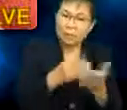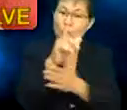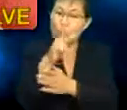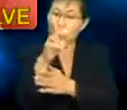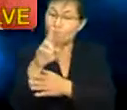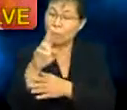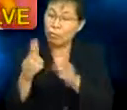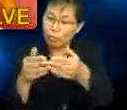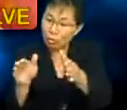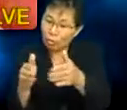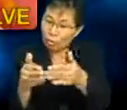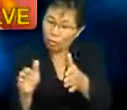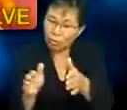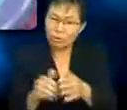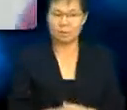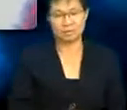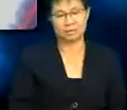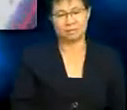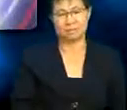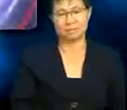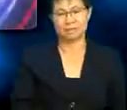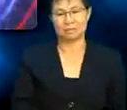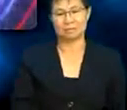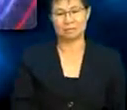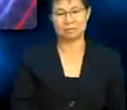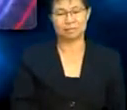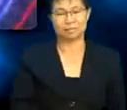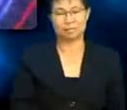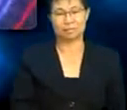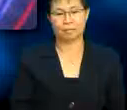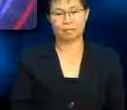closure of the semilunar valve.